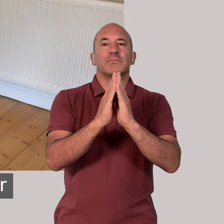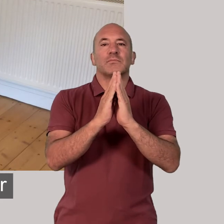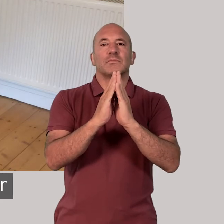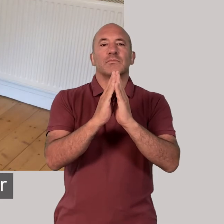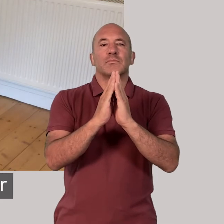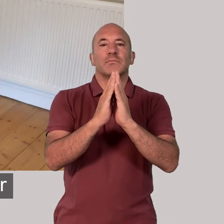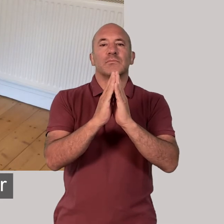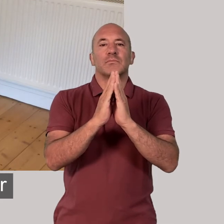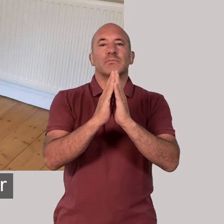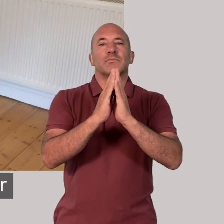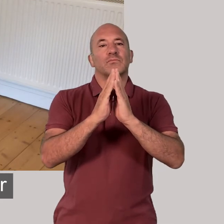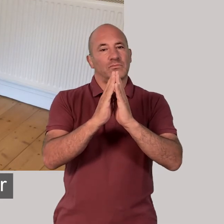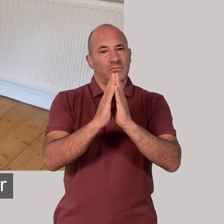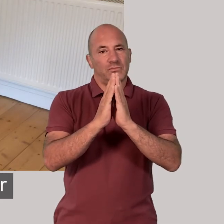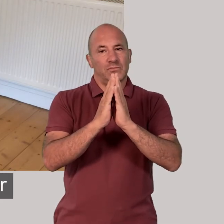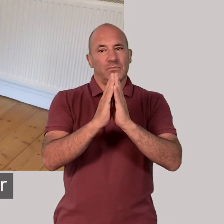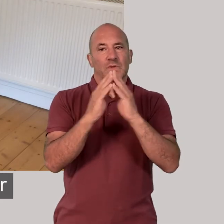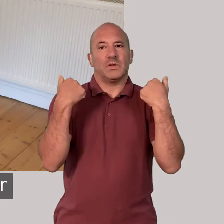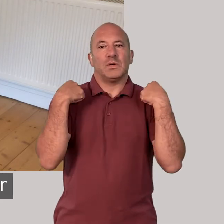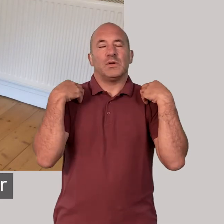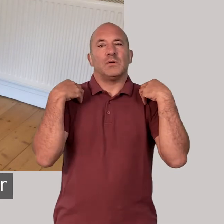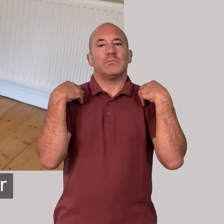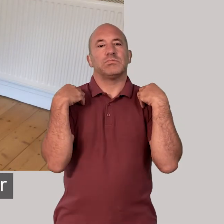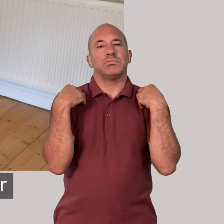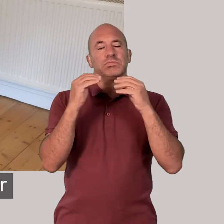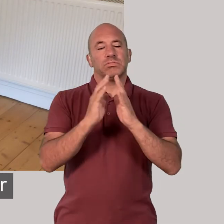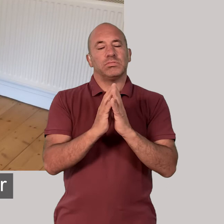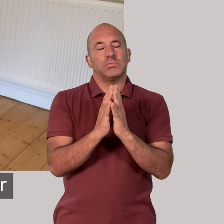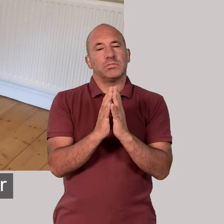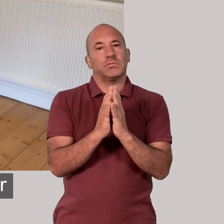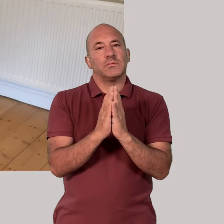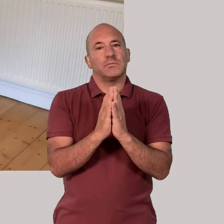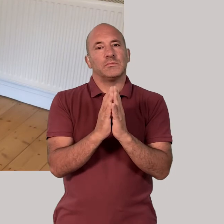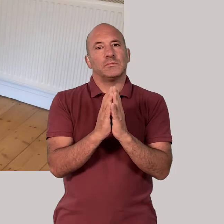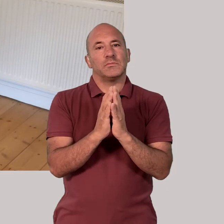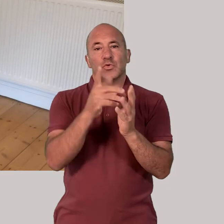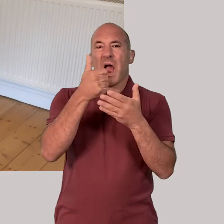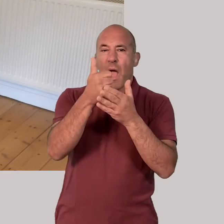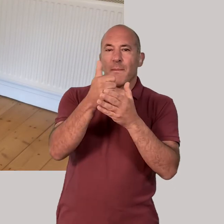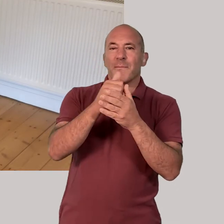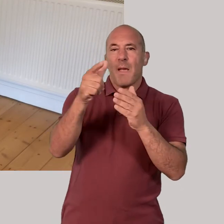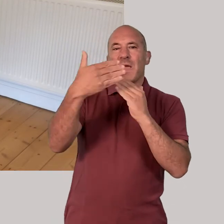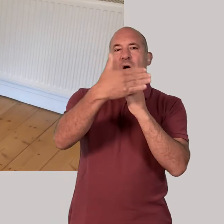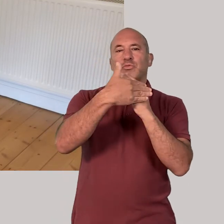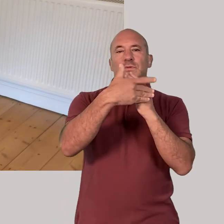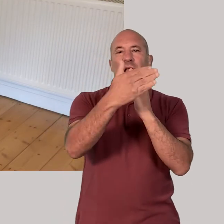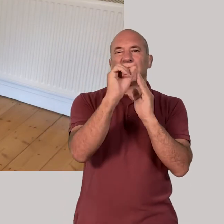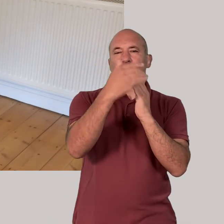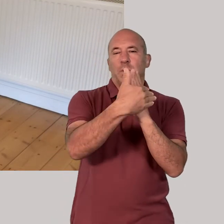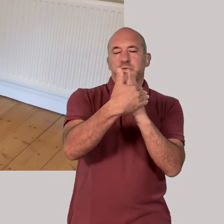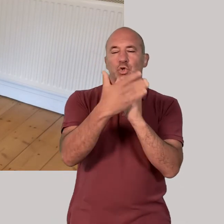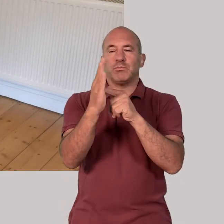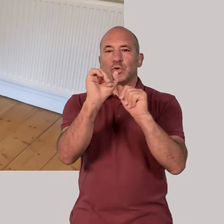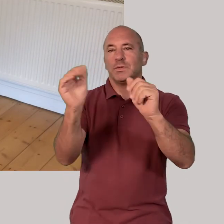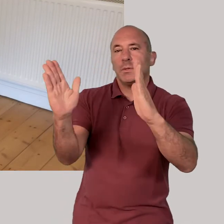And then you can press the hands together a little bit and relax your shoulders. So if you're helping, you might press a little bit on